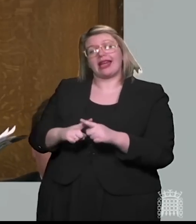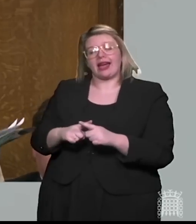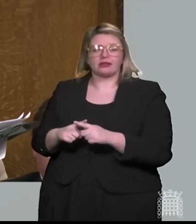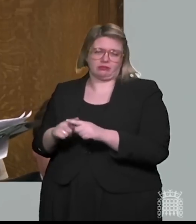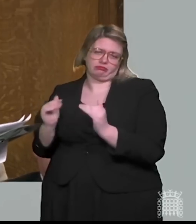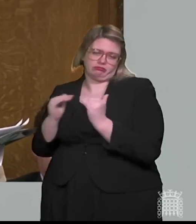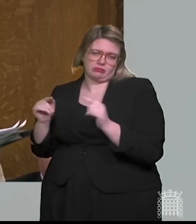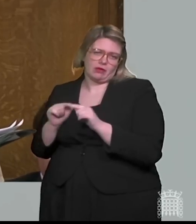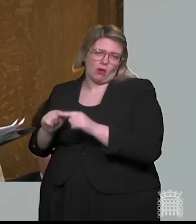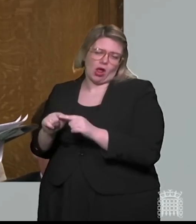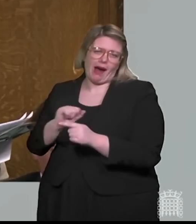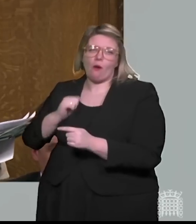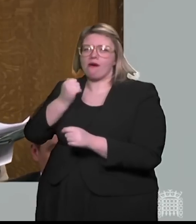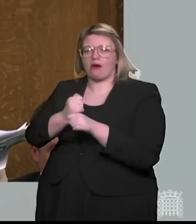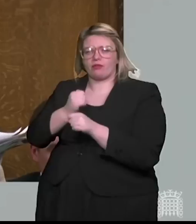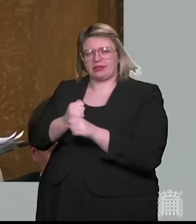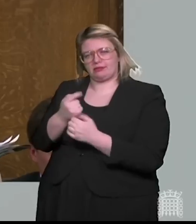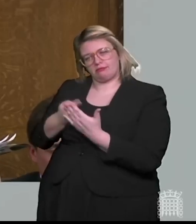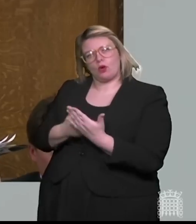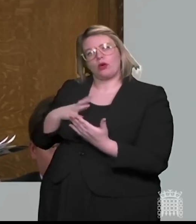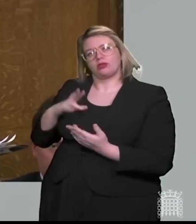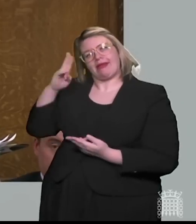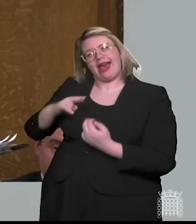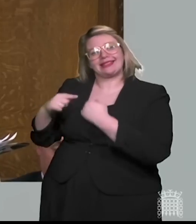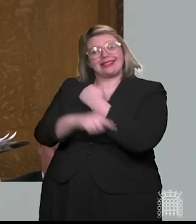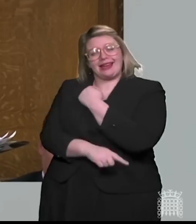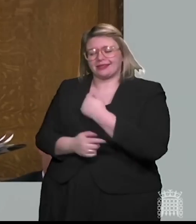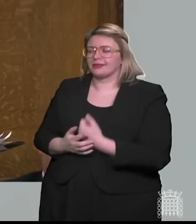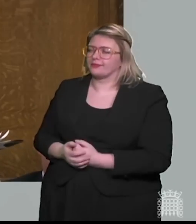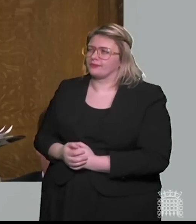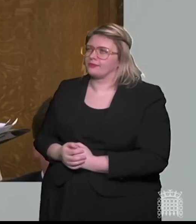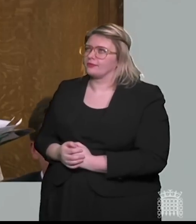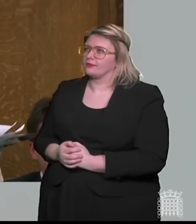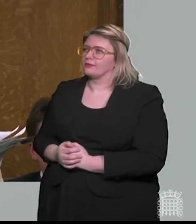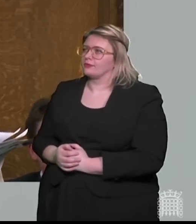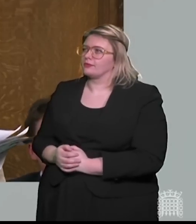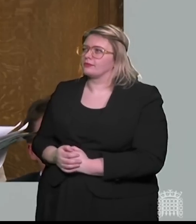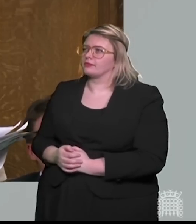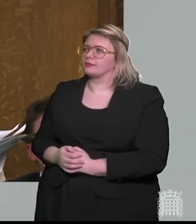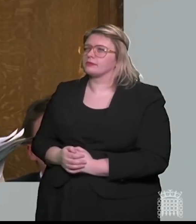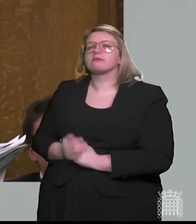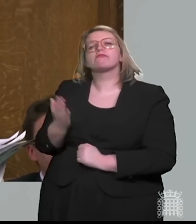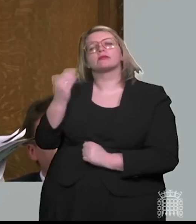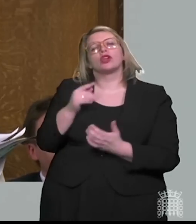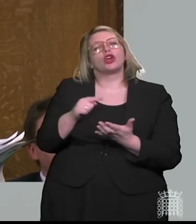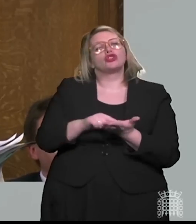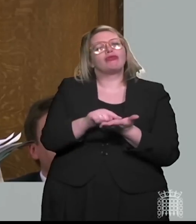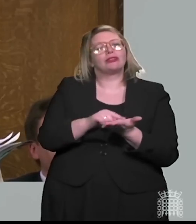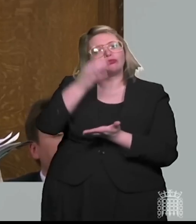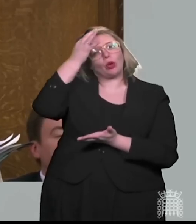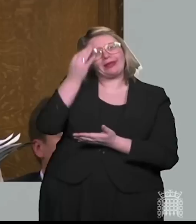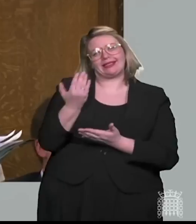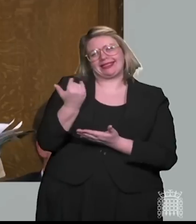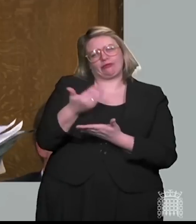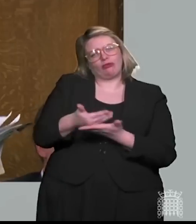the government's second priority of reducing debt. In our recent Treasury Committee report, we called on the